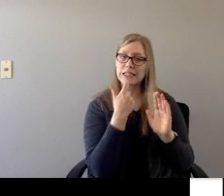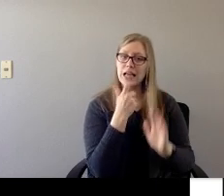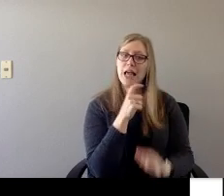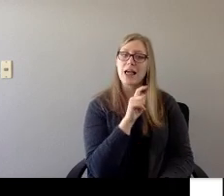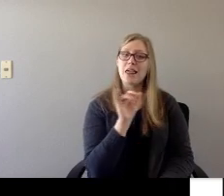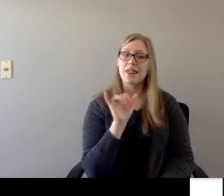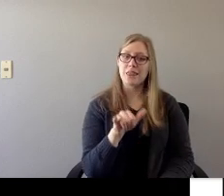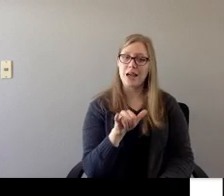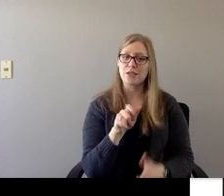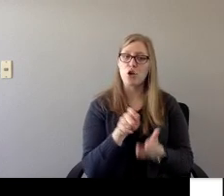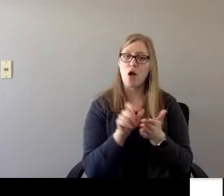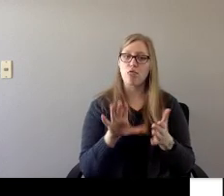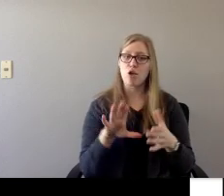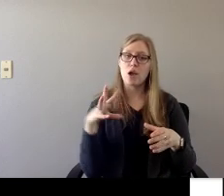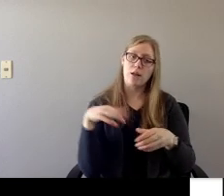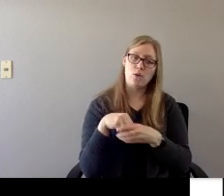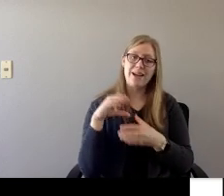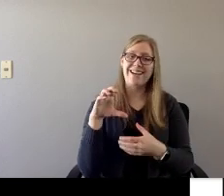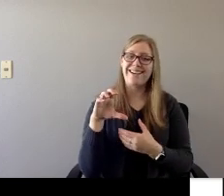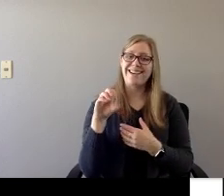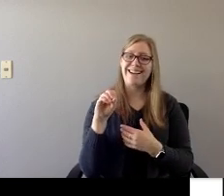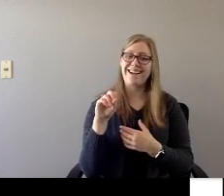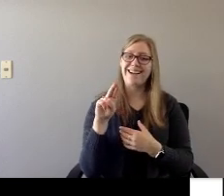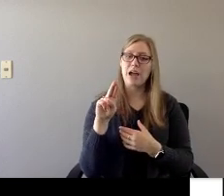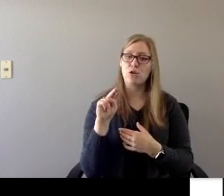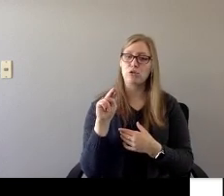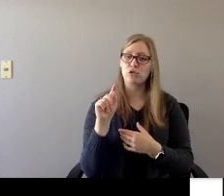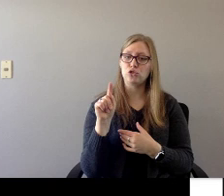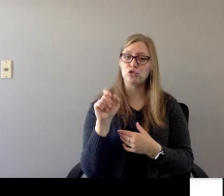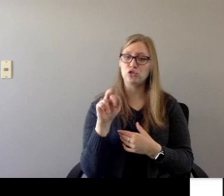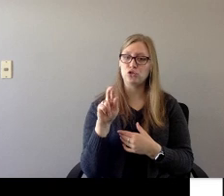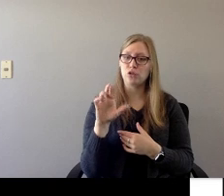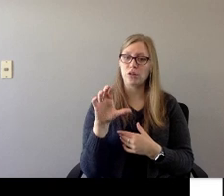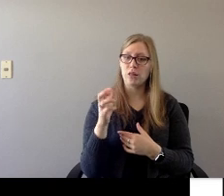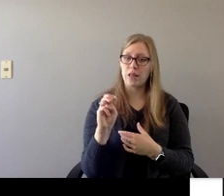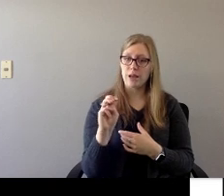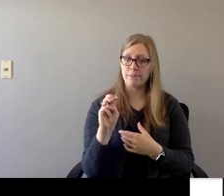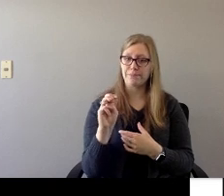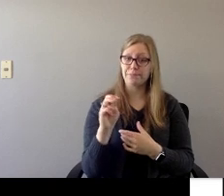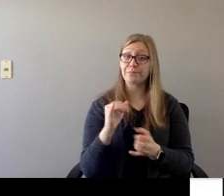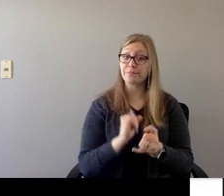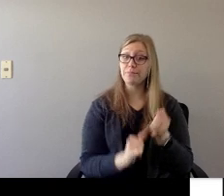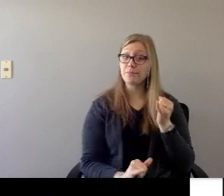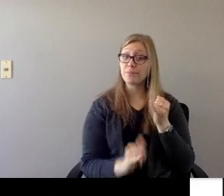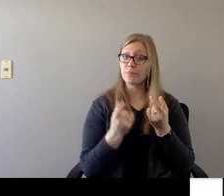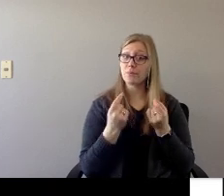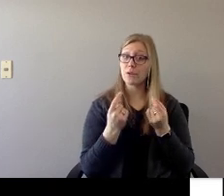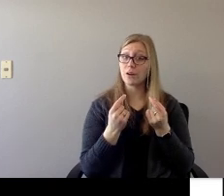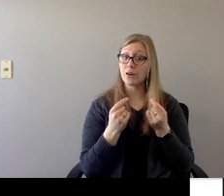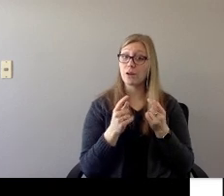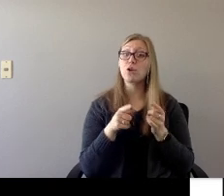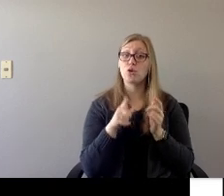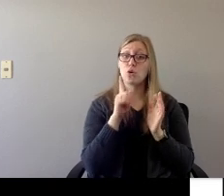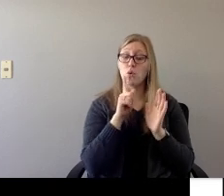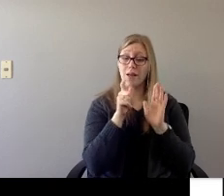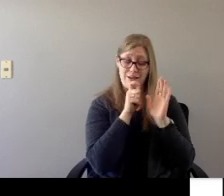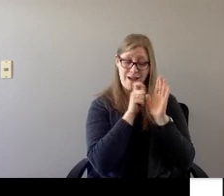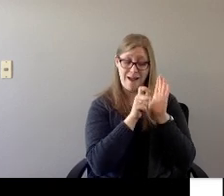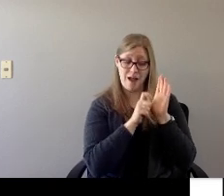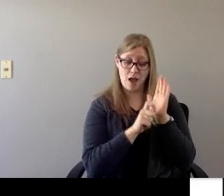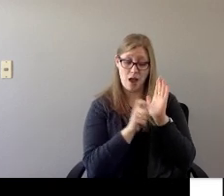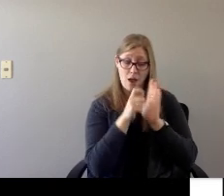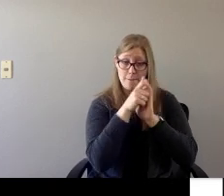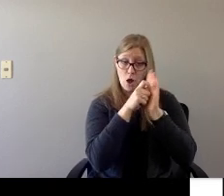inclusion of a counterclaim. The final step here is you're going to annotate and mark, circling one piece